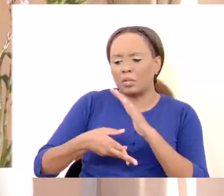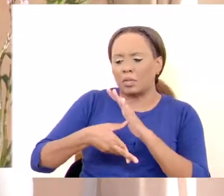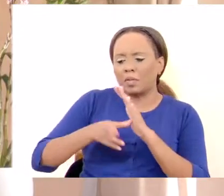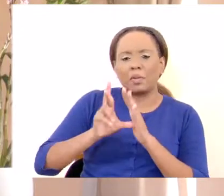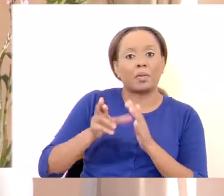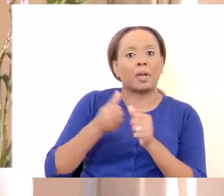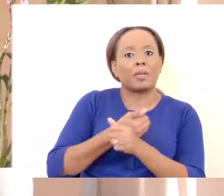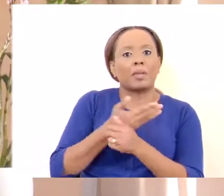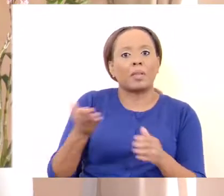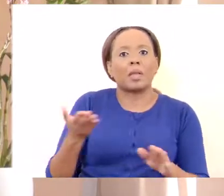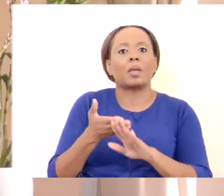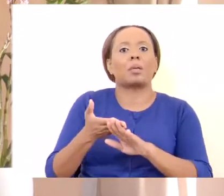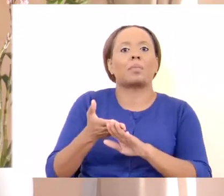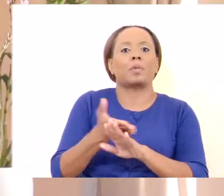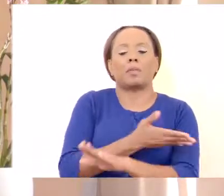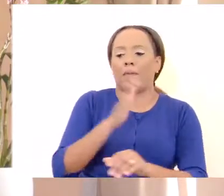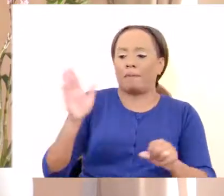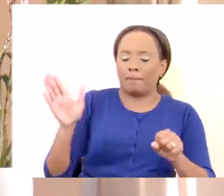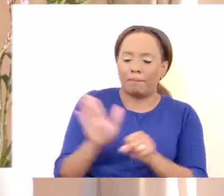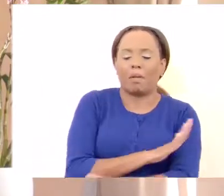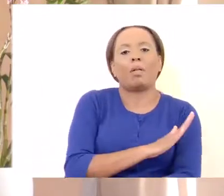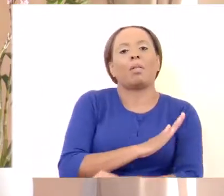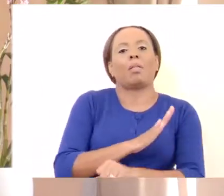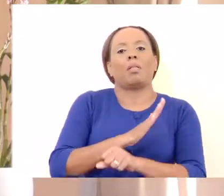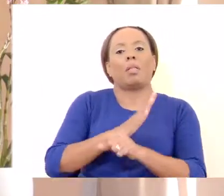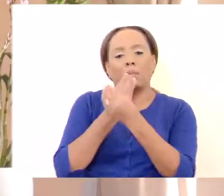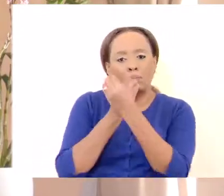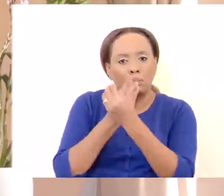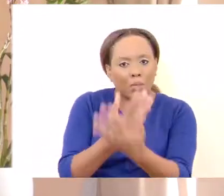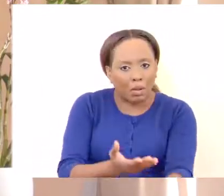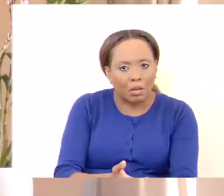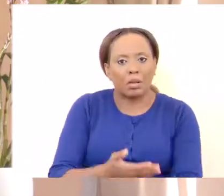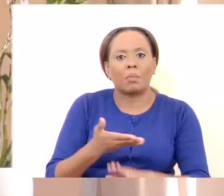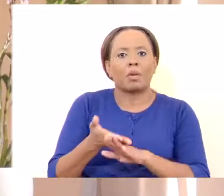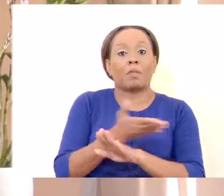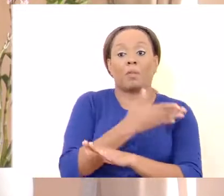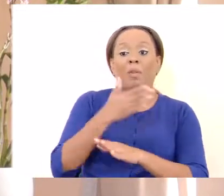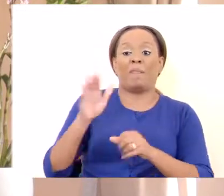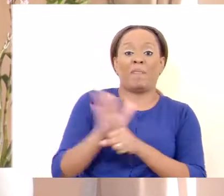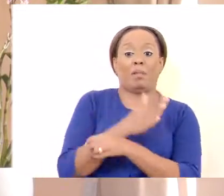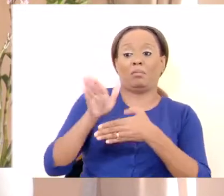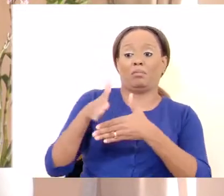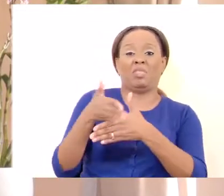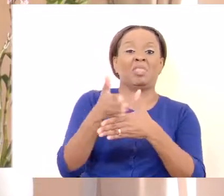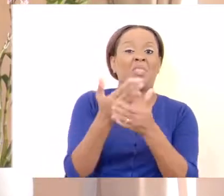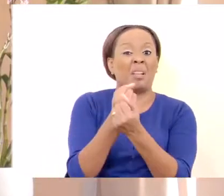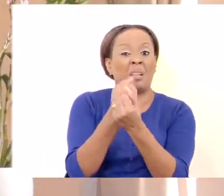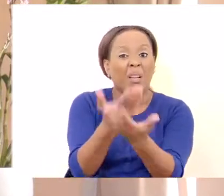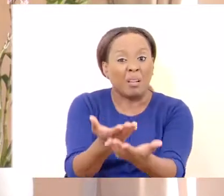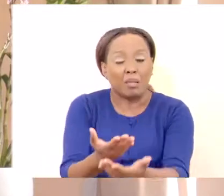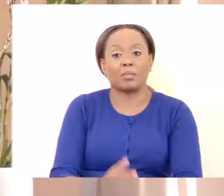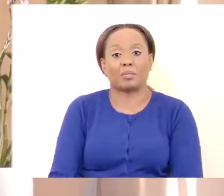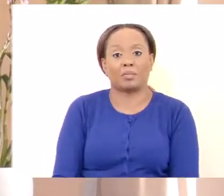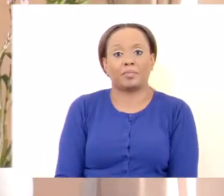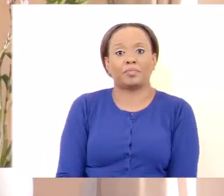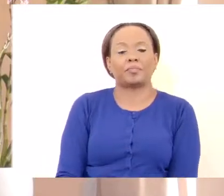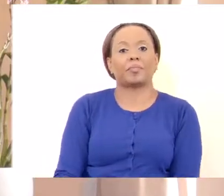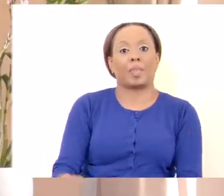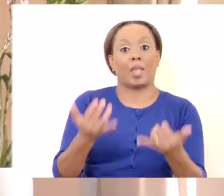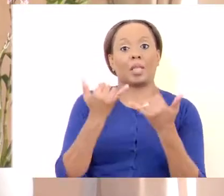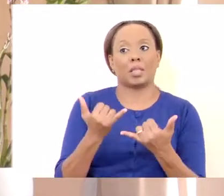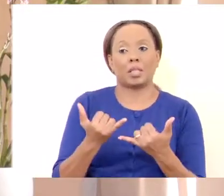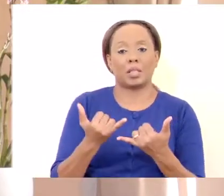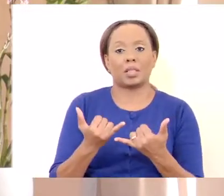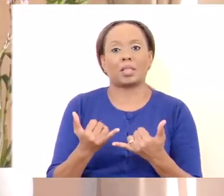before full confirmation of her cause of death could be shared with the public. Today's notification is